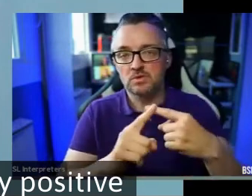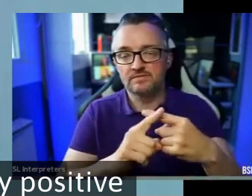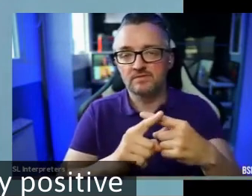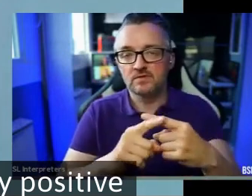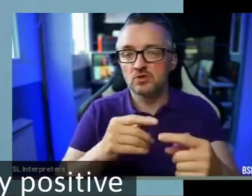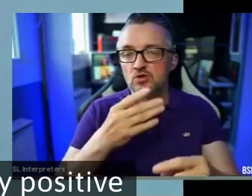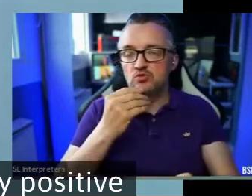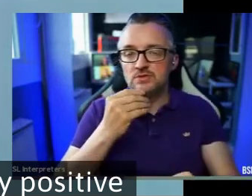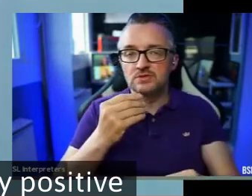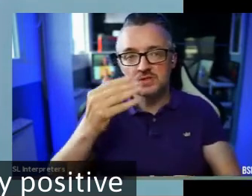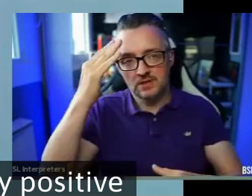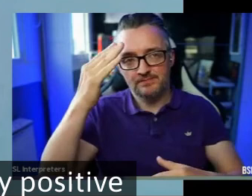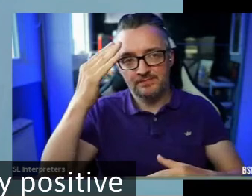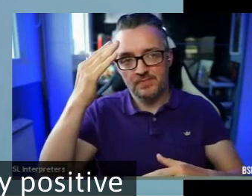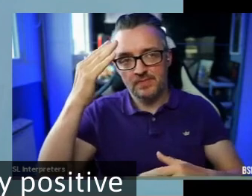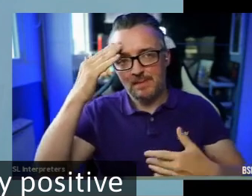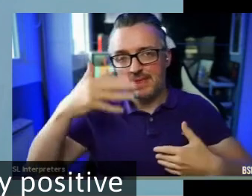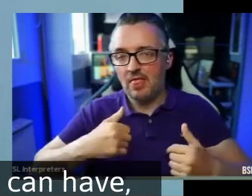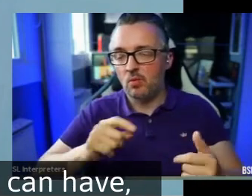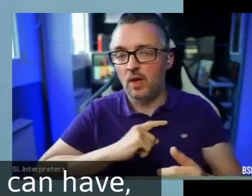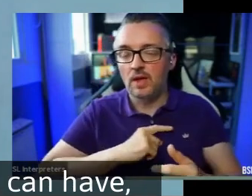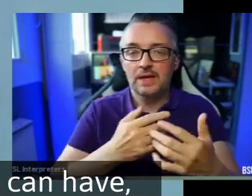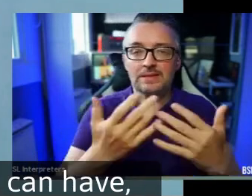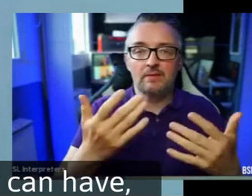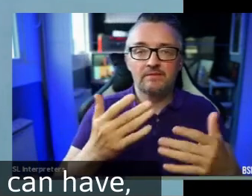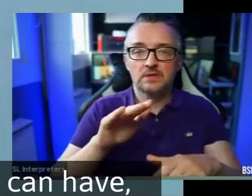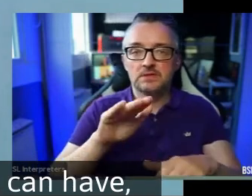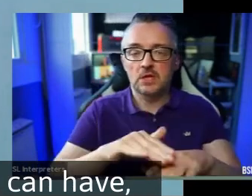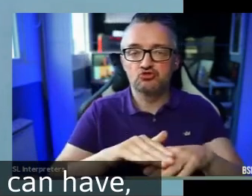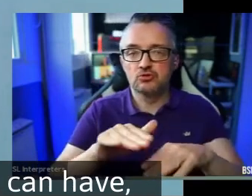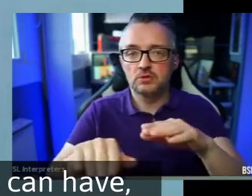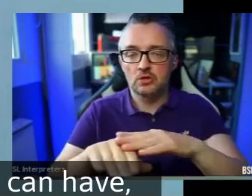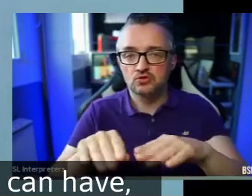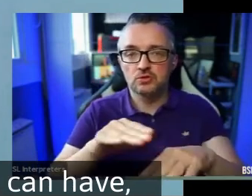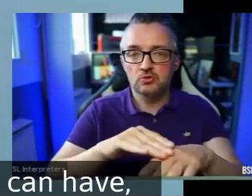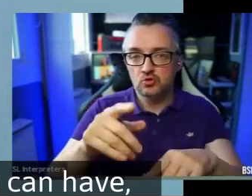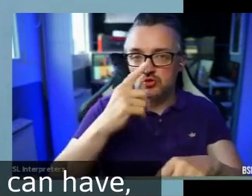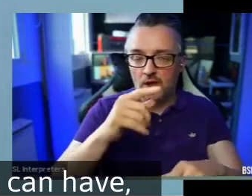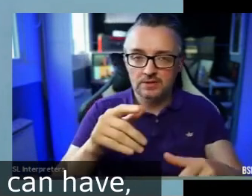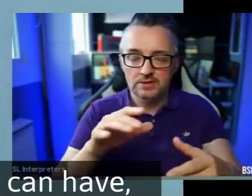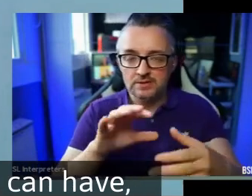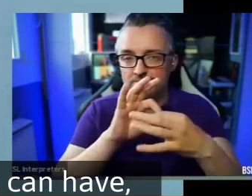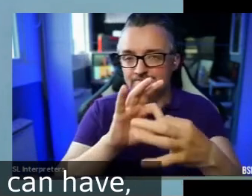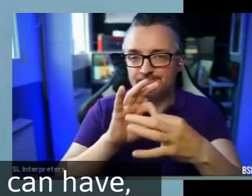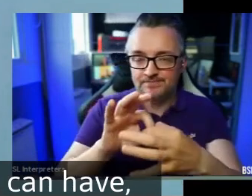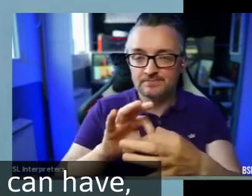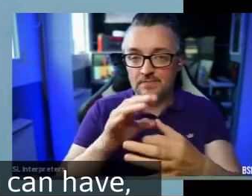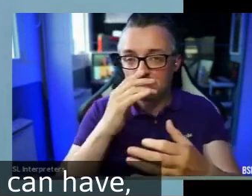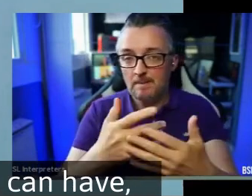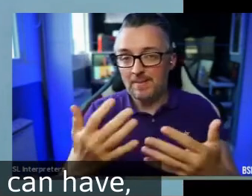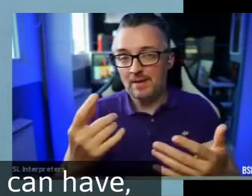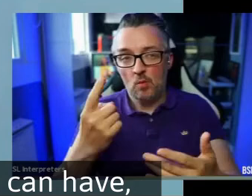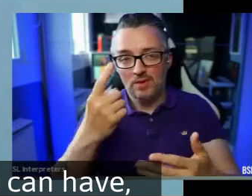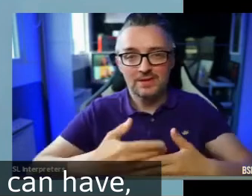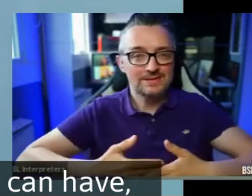using digital technology for mental health. One is the number of touches, that you can have interactions with